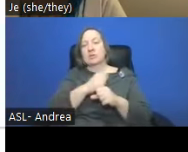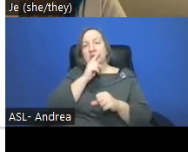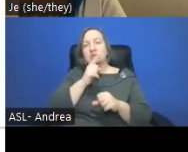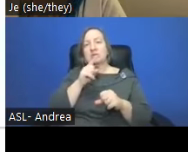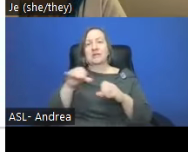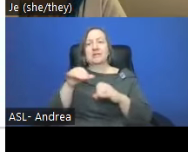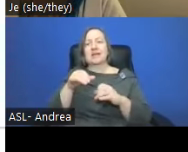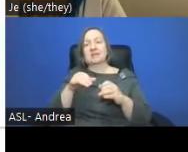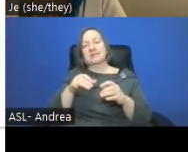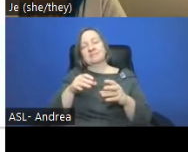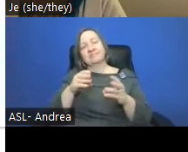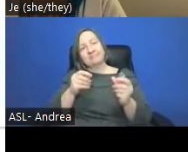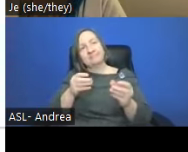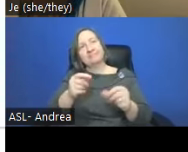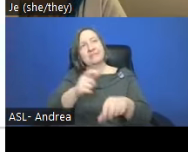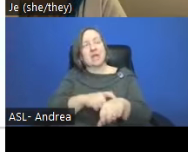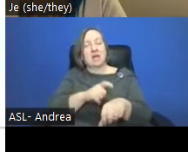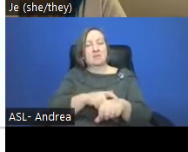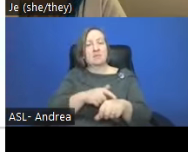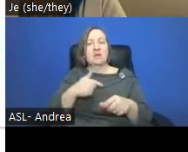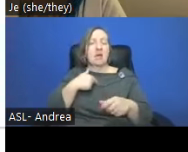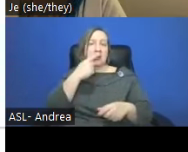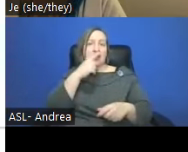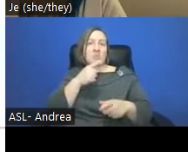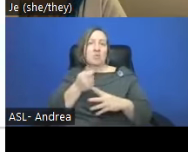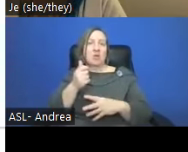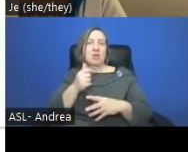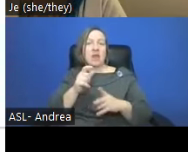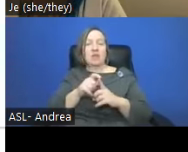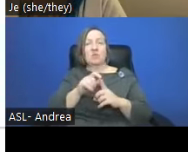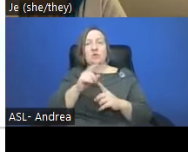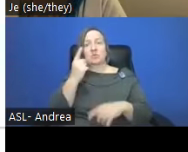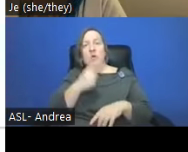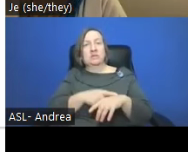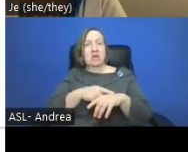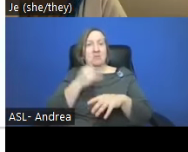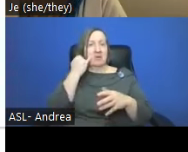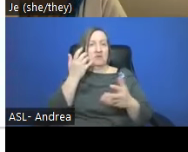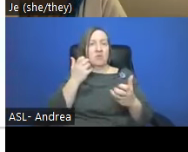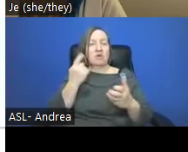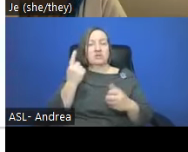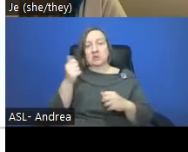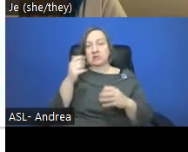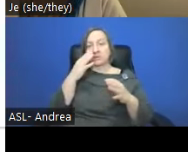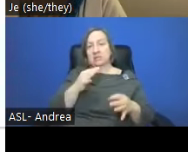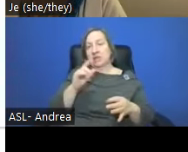in a timely way. I wouldn't object to pulling out the words one time if you want to do that, and somebody else can decide that